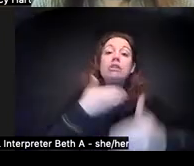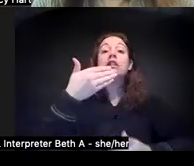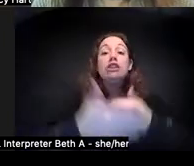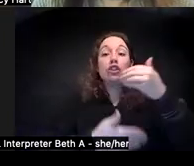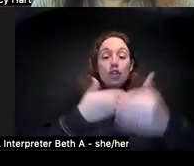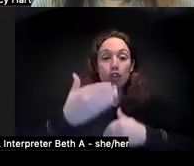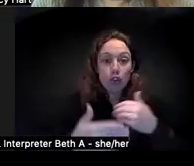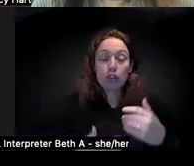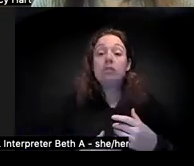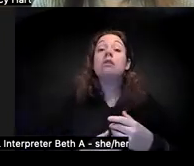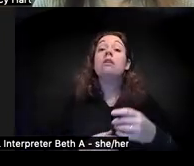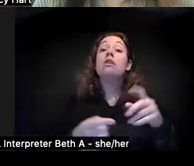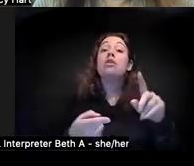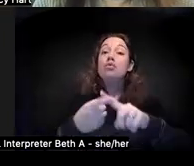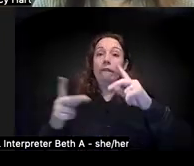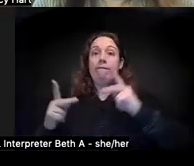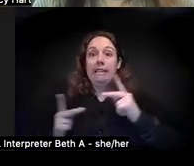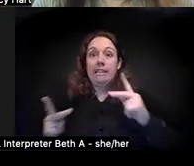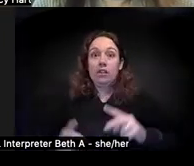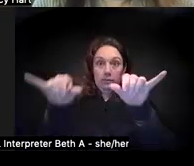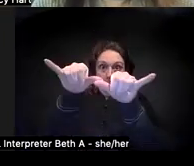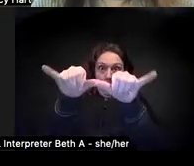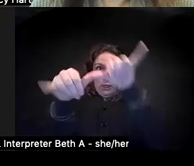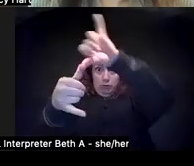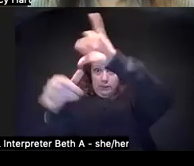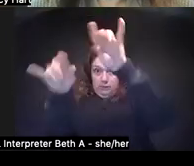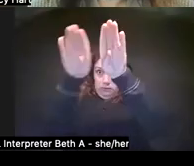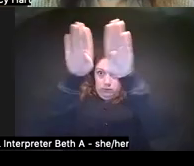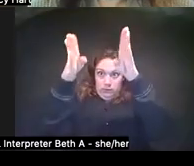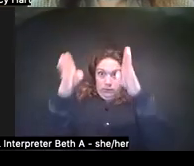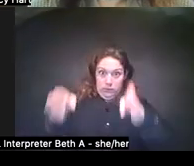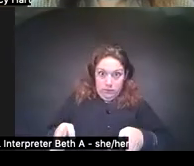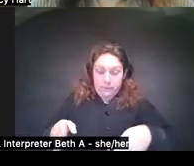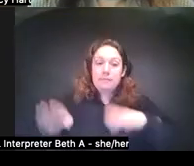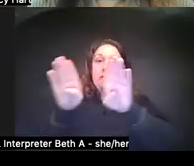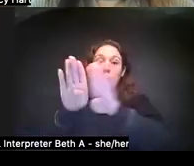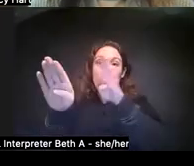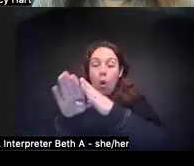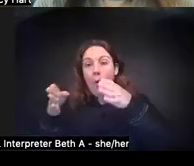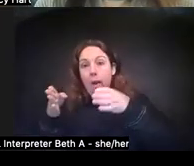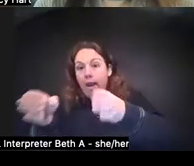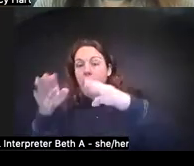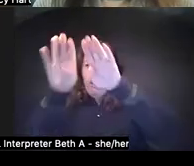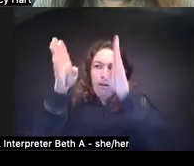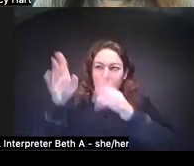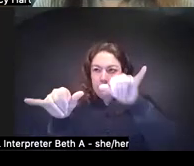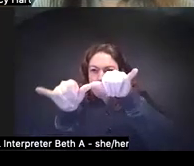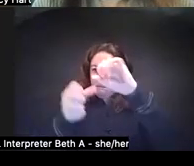door width and reviewing physical space for barriers. Next slide.